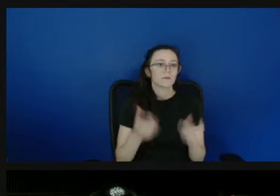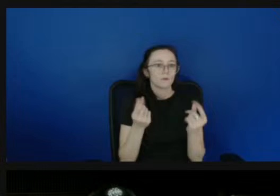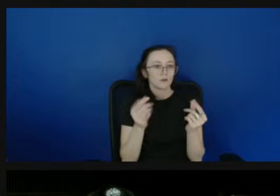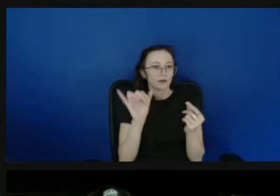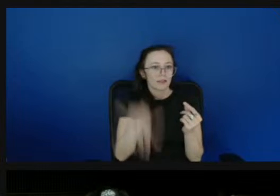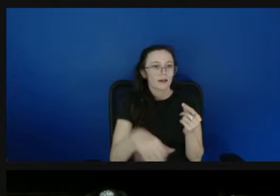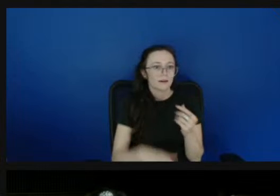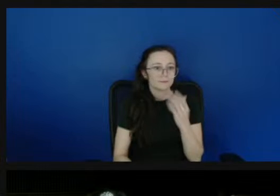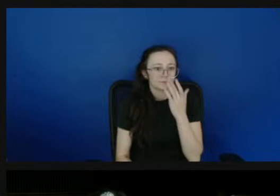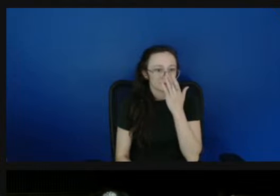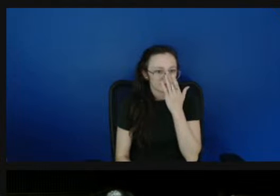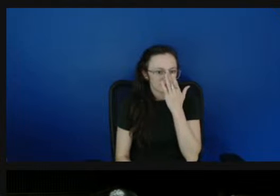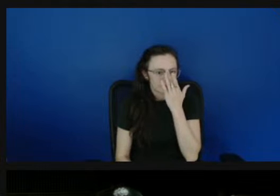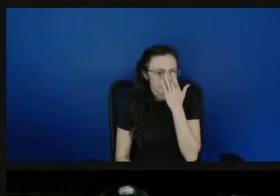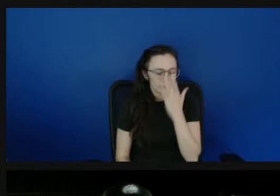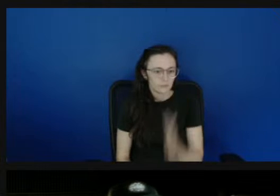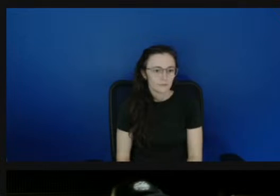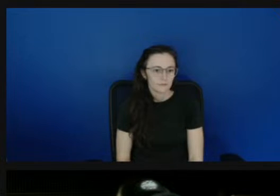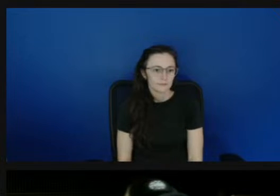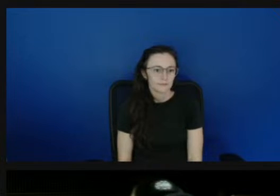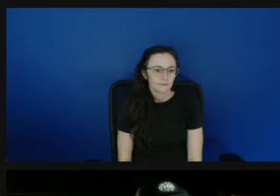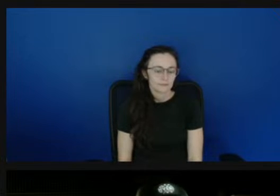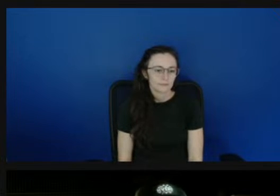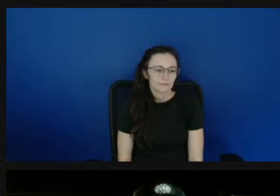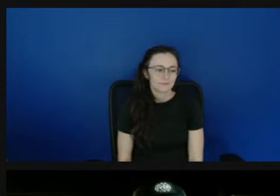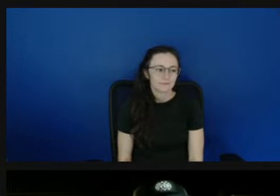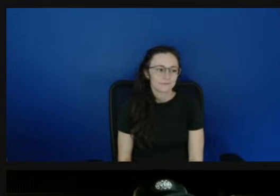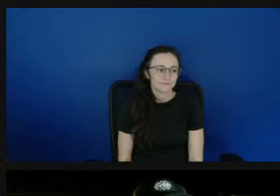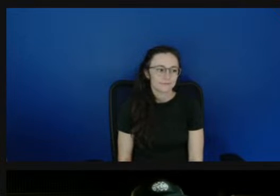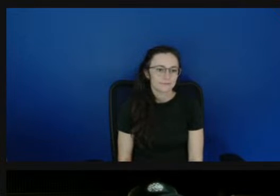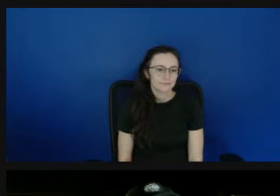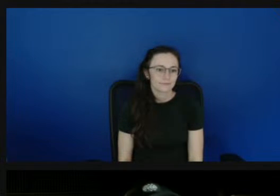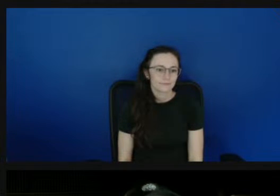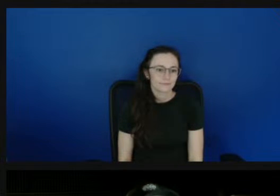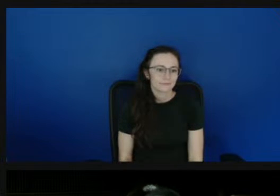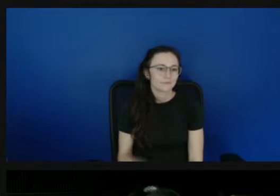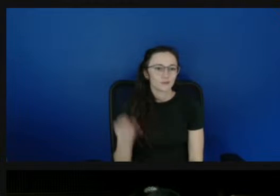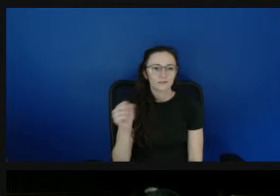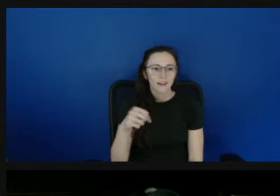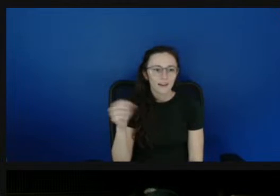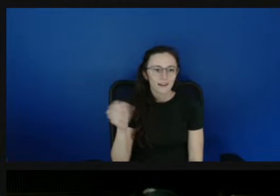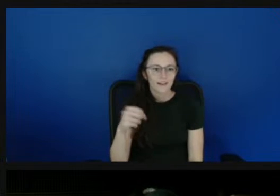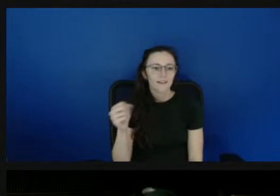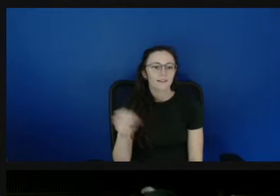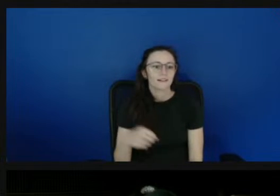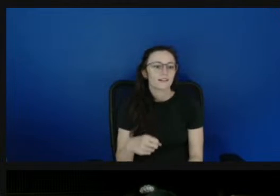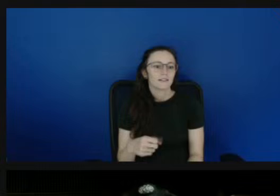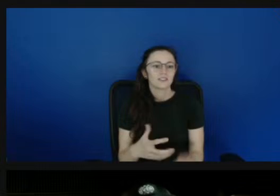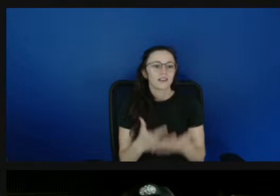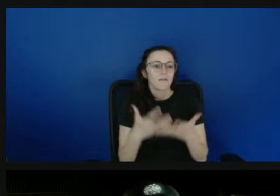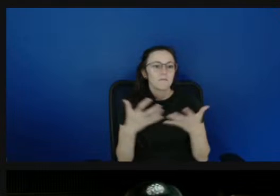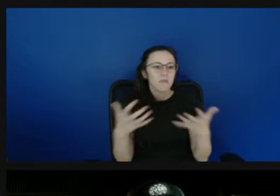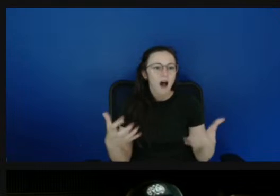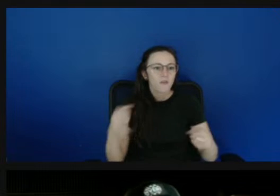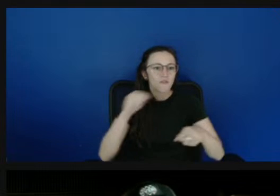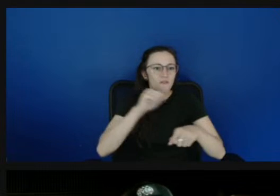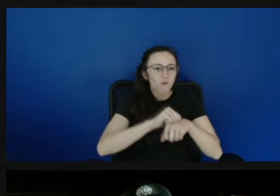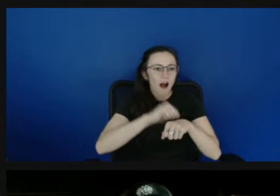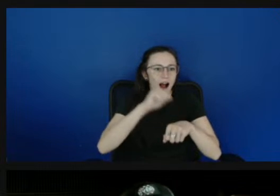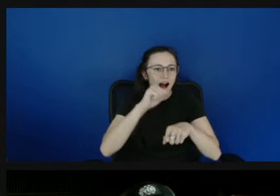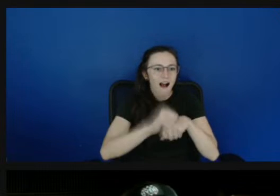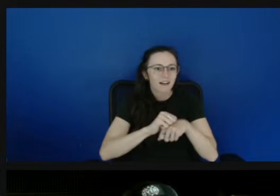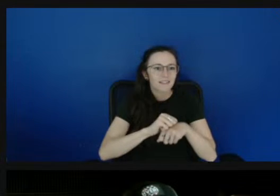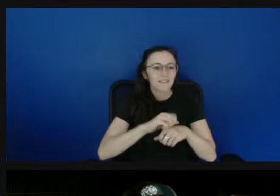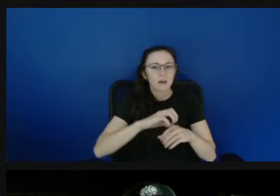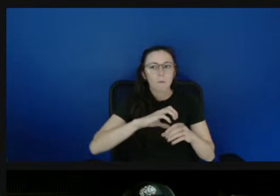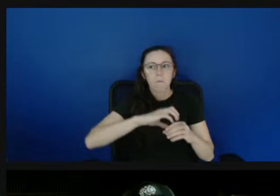Right. Yeah, and it's just the amount of rock that gets pulverized into ash and